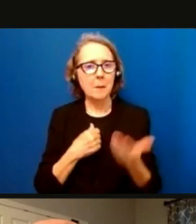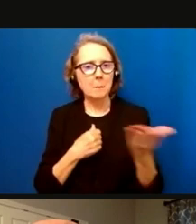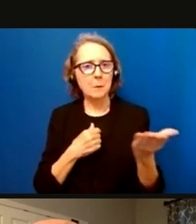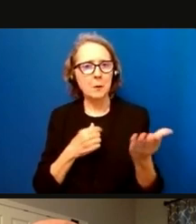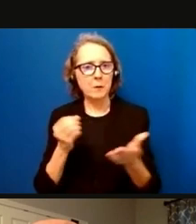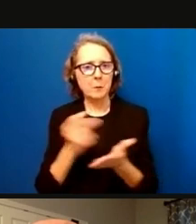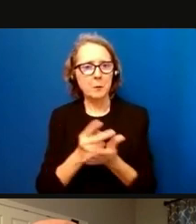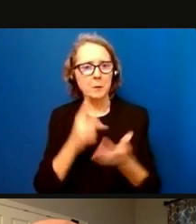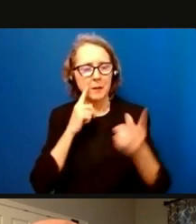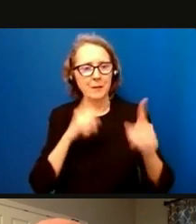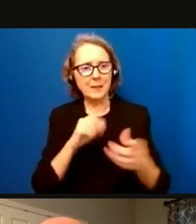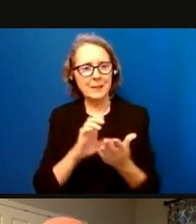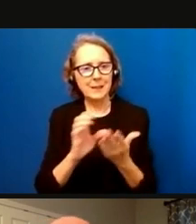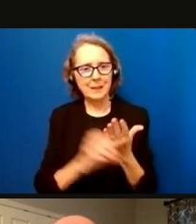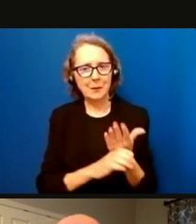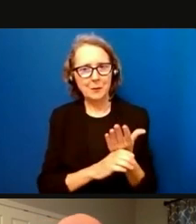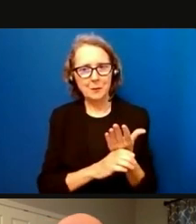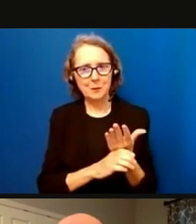consent calendar.